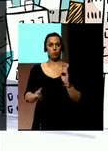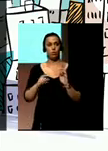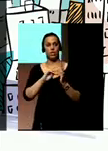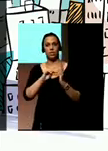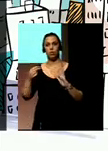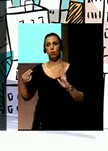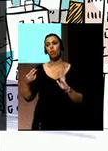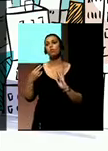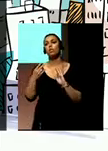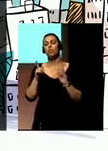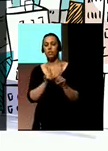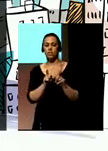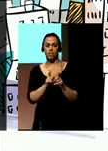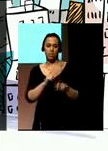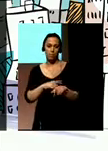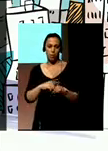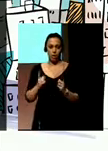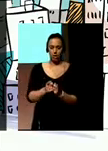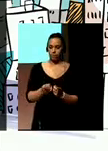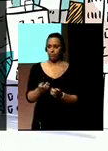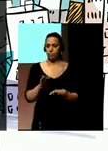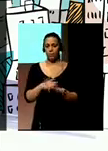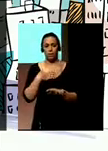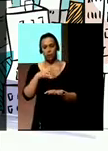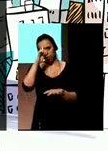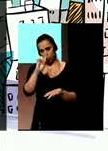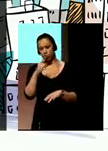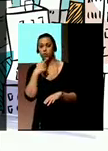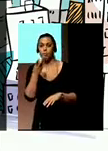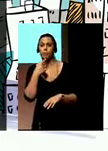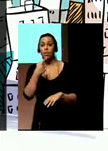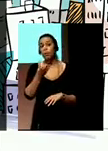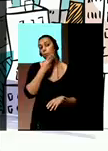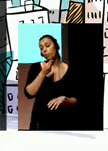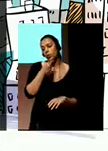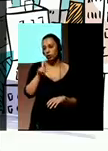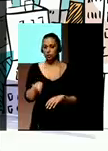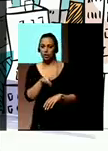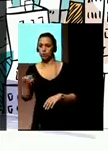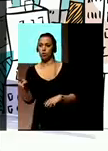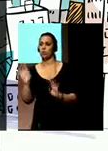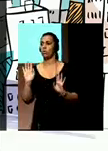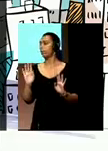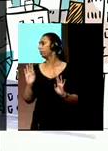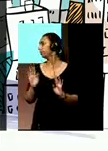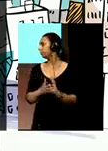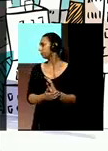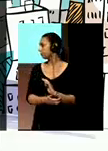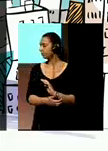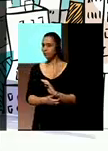know if it looks beautiful or if it doesn't look beautiful. It's in a part of Acropolis that you can't really see it